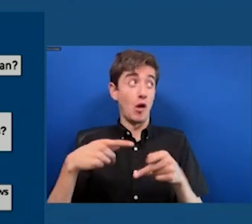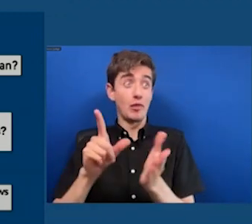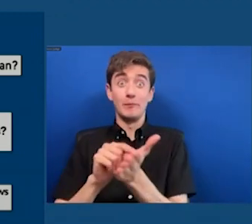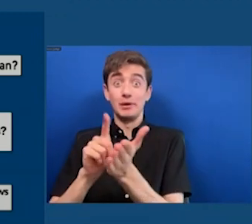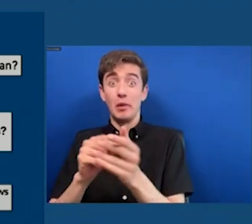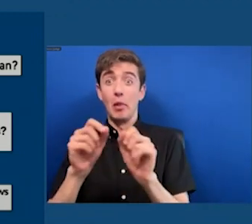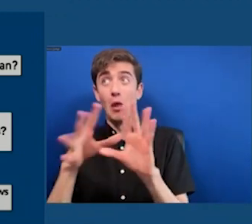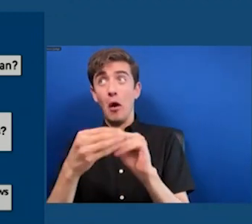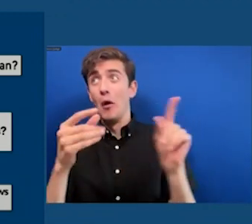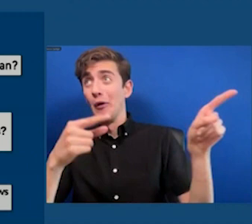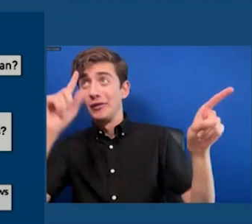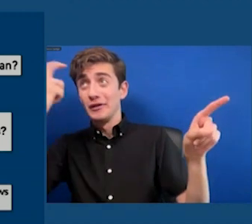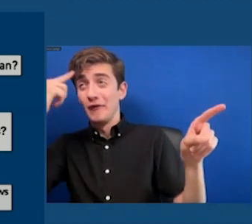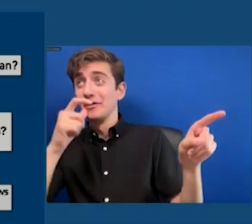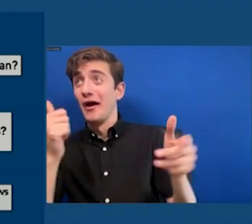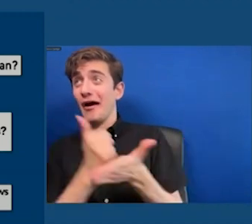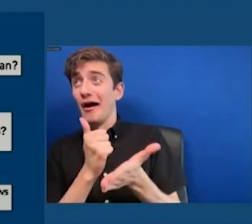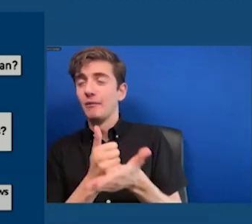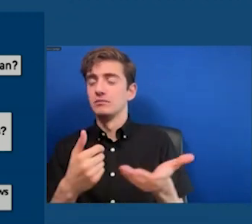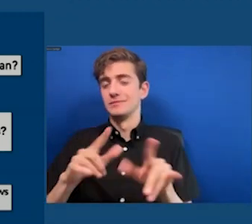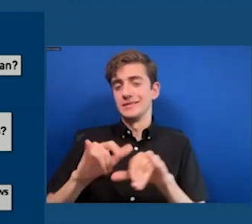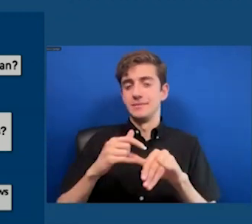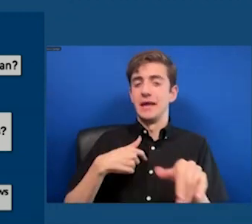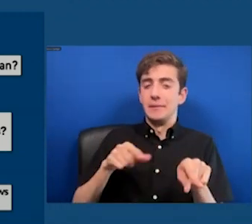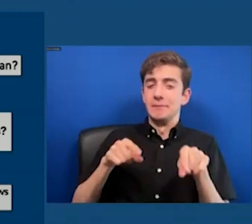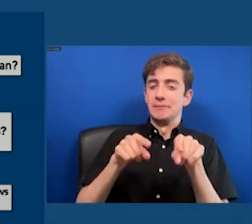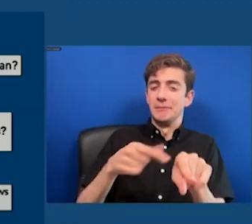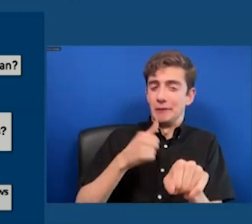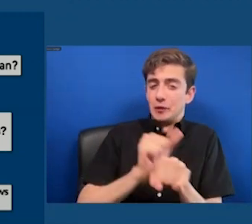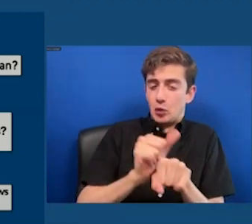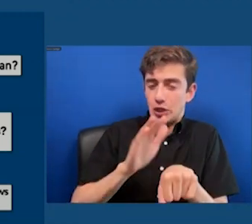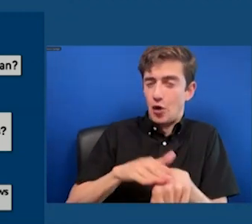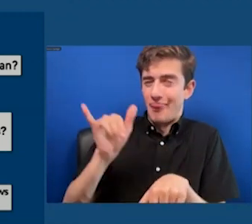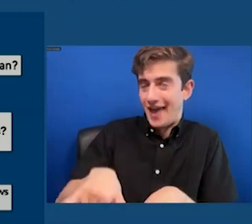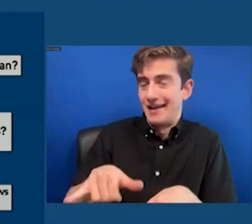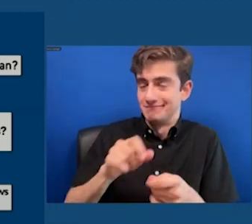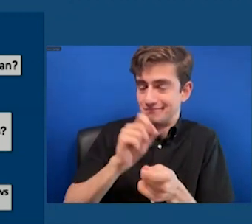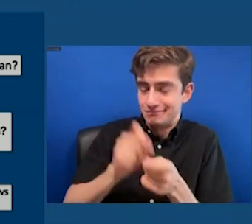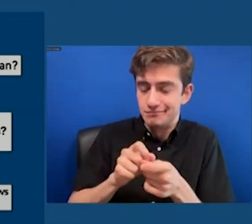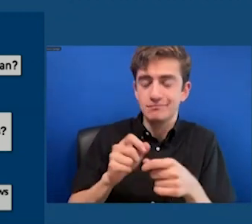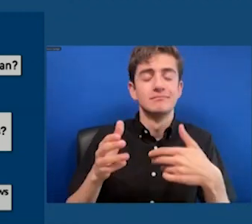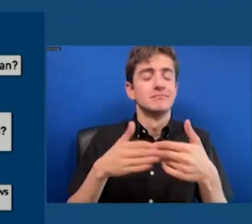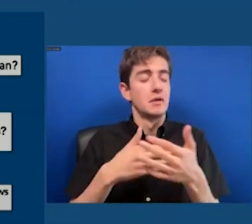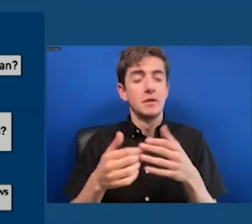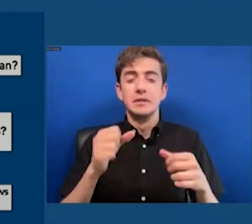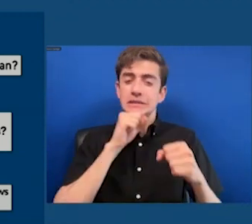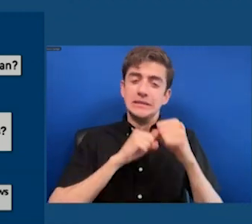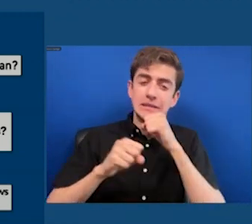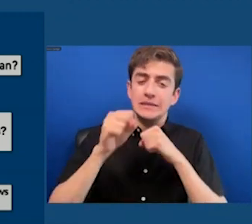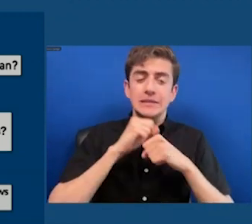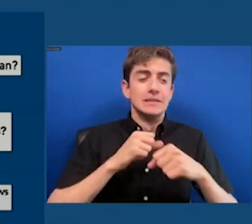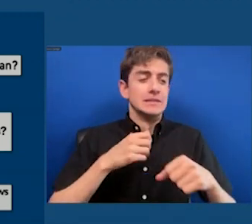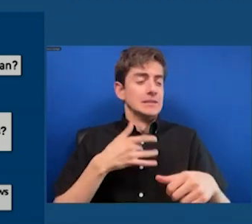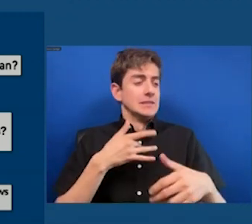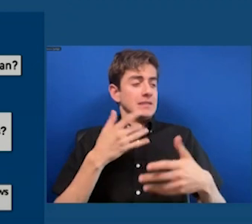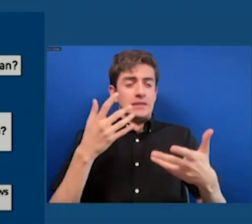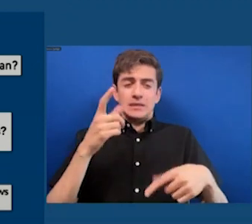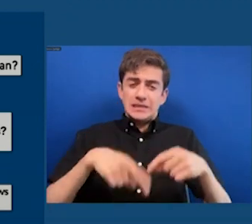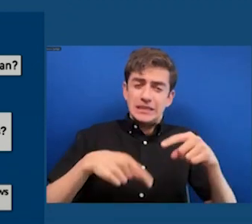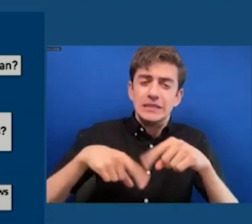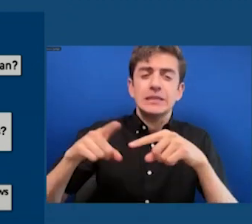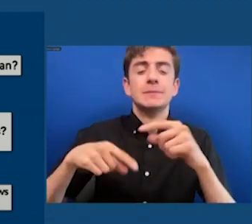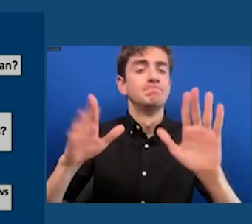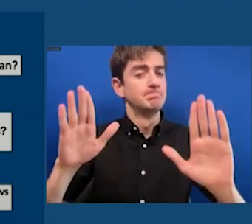working on a housing plan. So despite intense headwinds, I vowed to never give up.